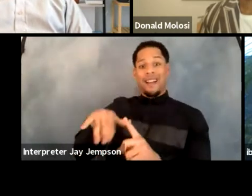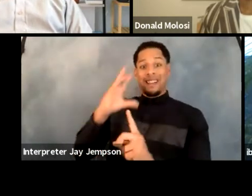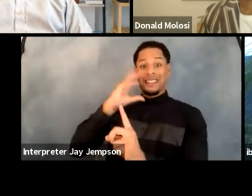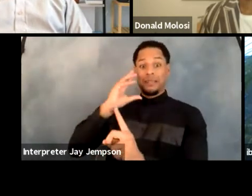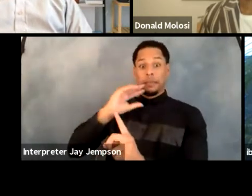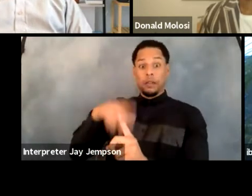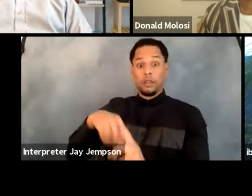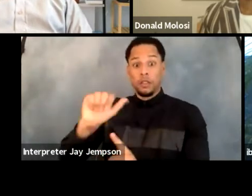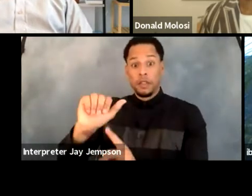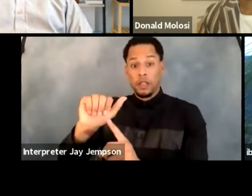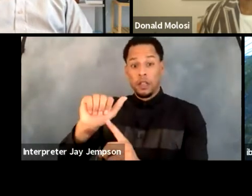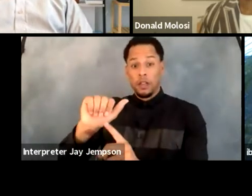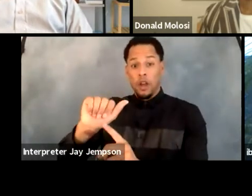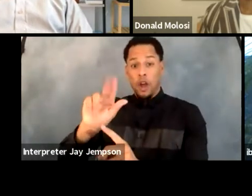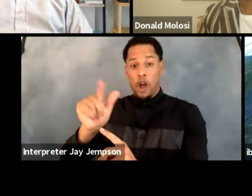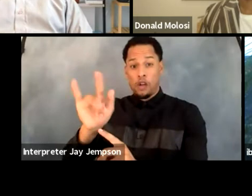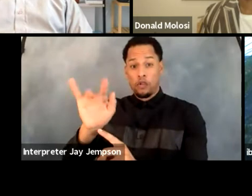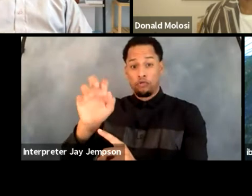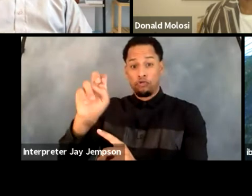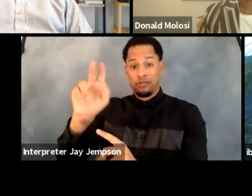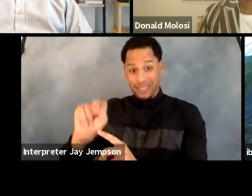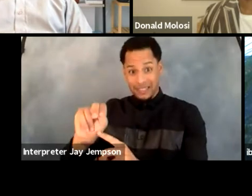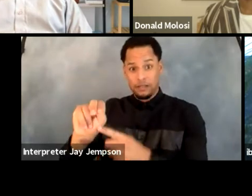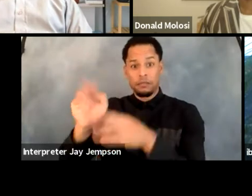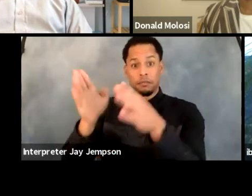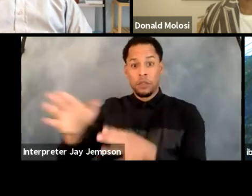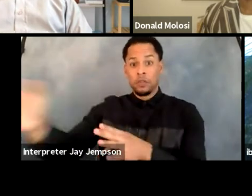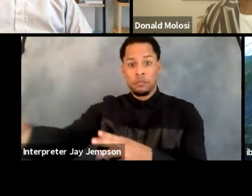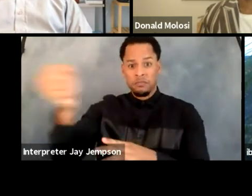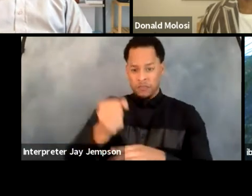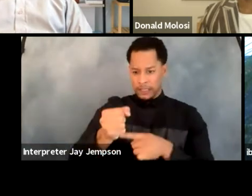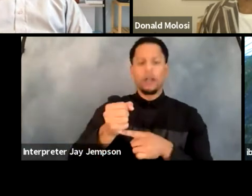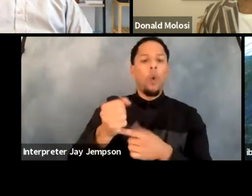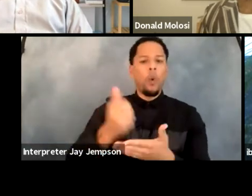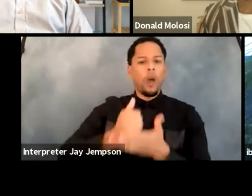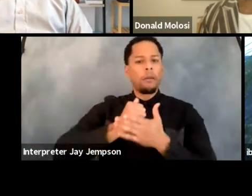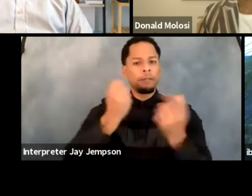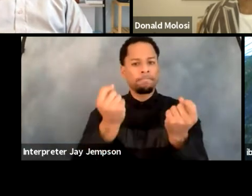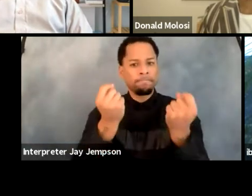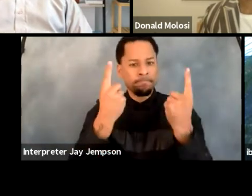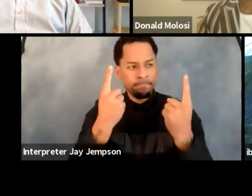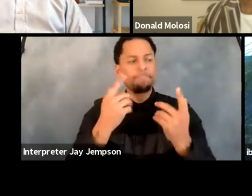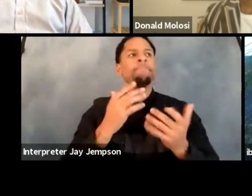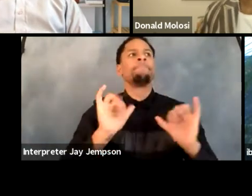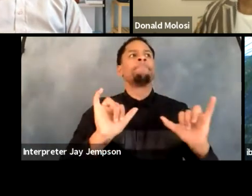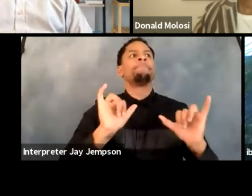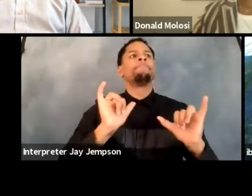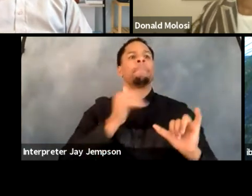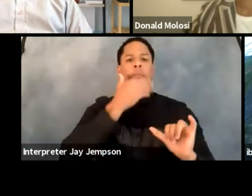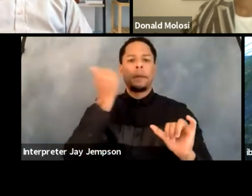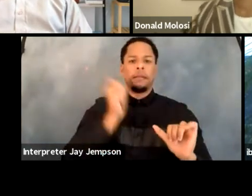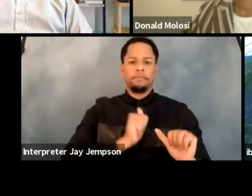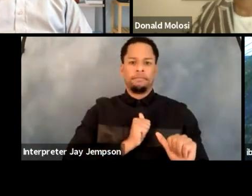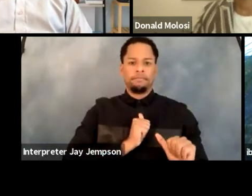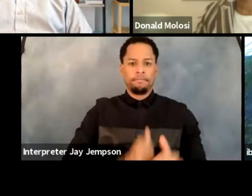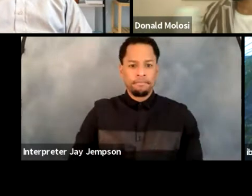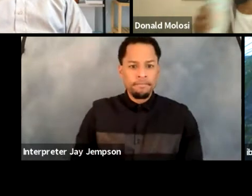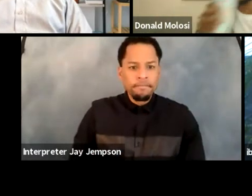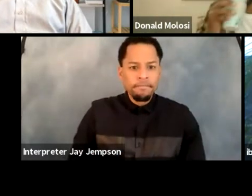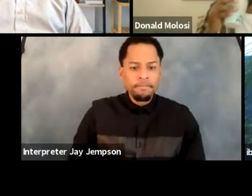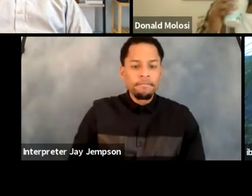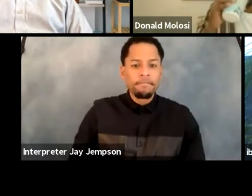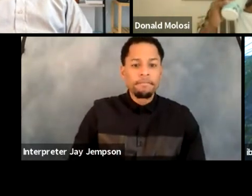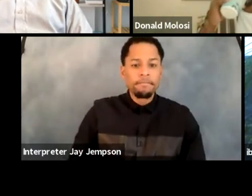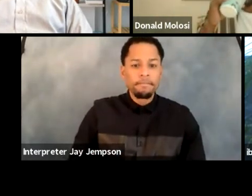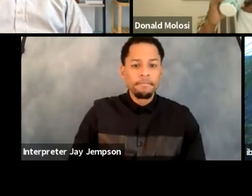to do something that's not done in my own hometown. So I think for me, this is how I